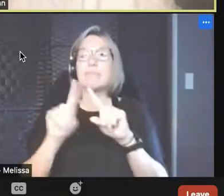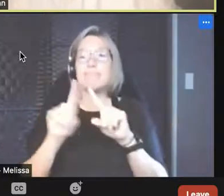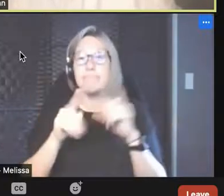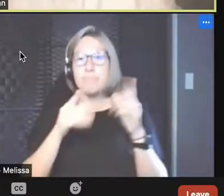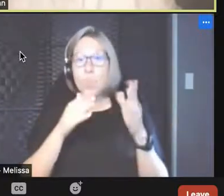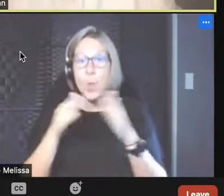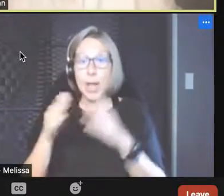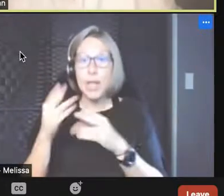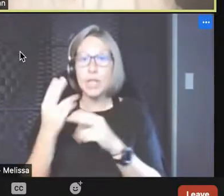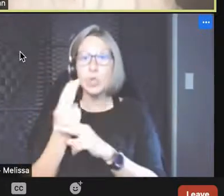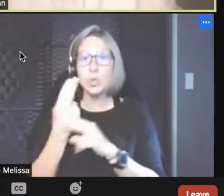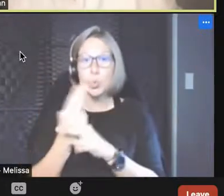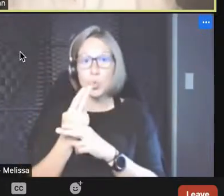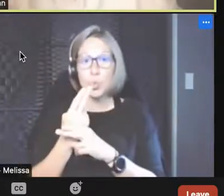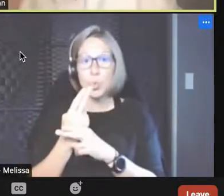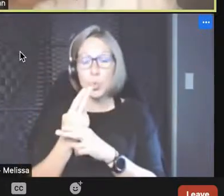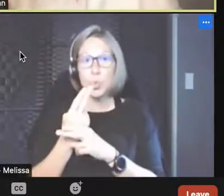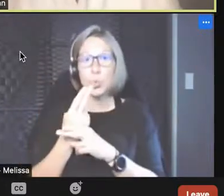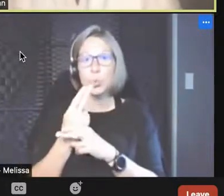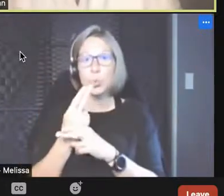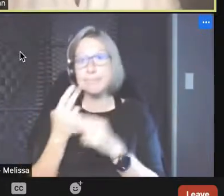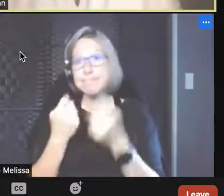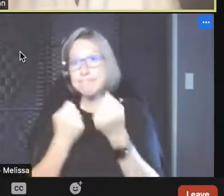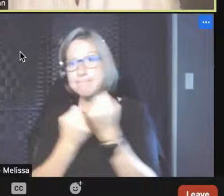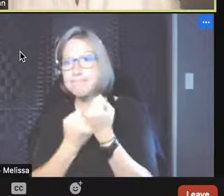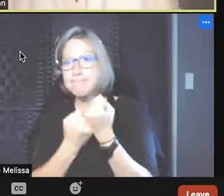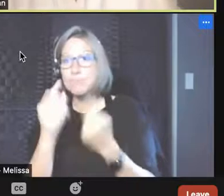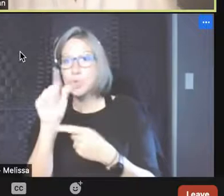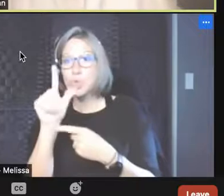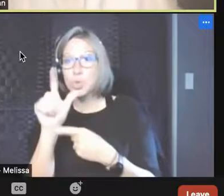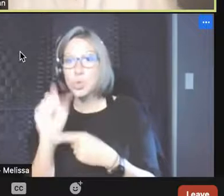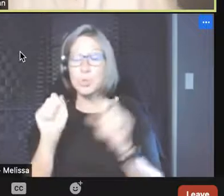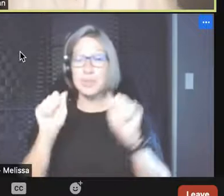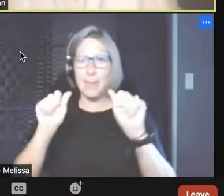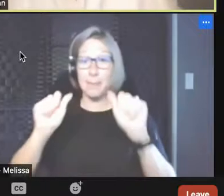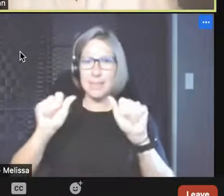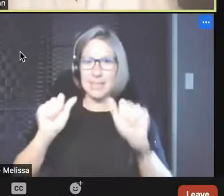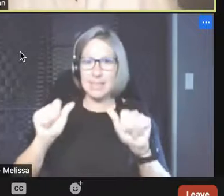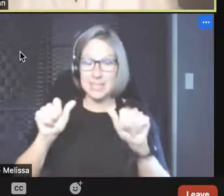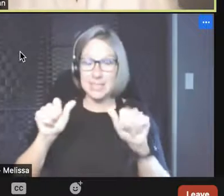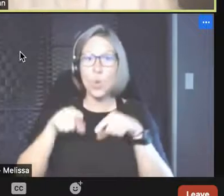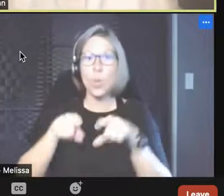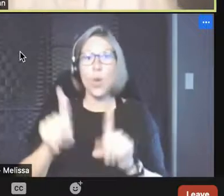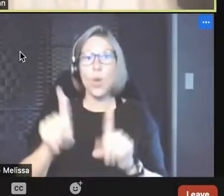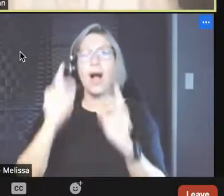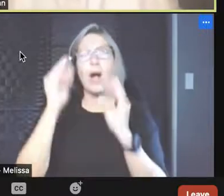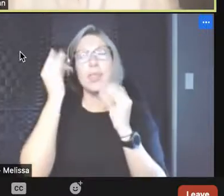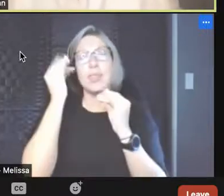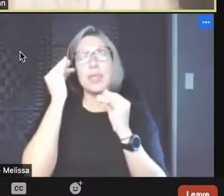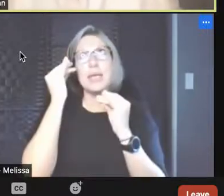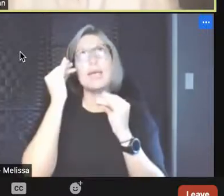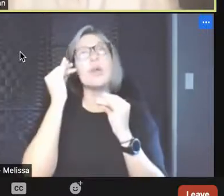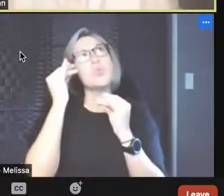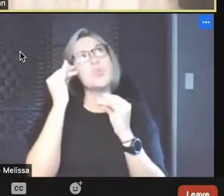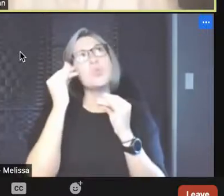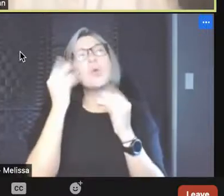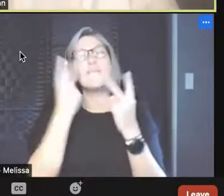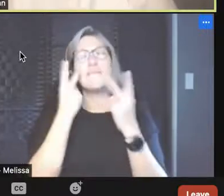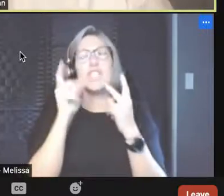compensatory abilities or compensatory tools while also thinking that there are many times where vision should take the